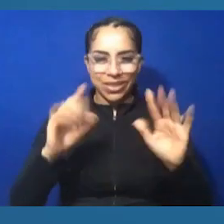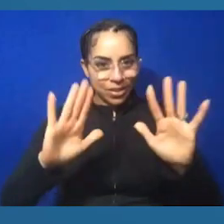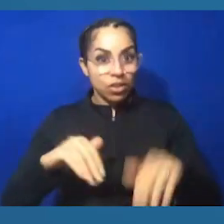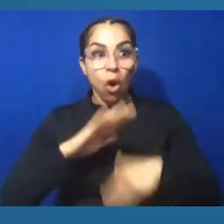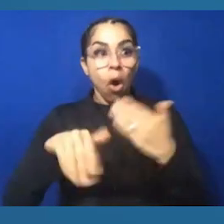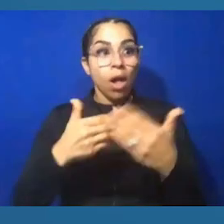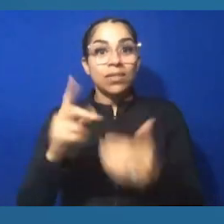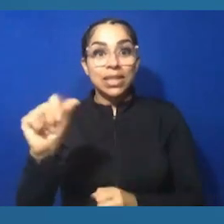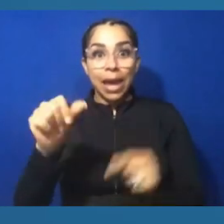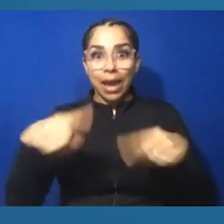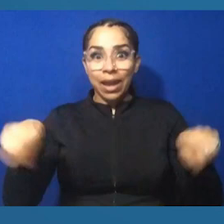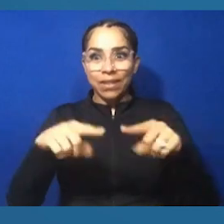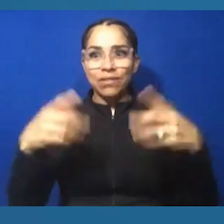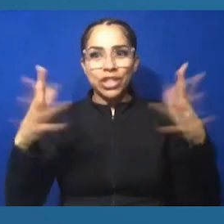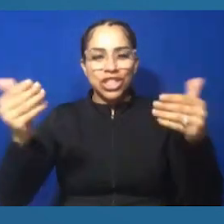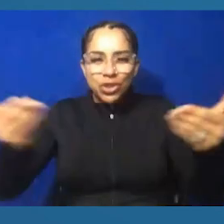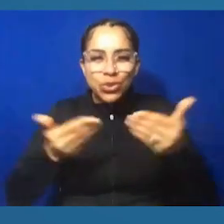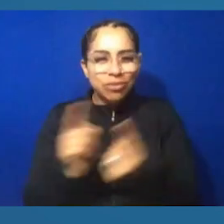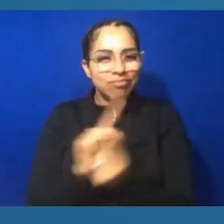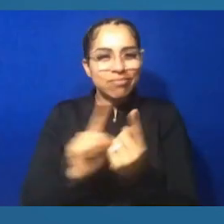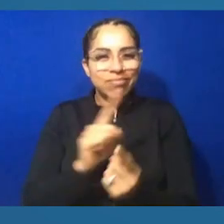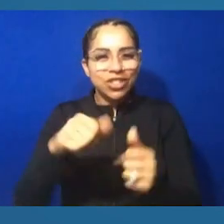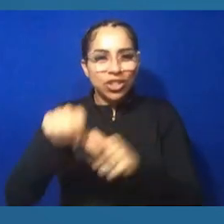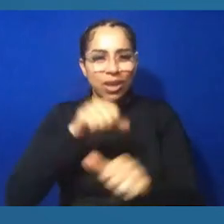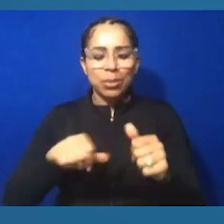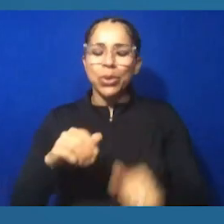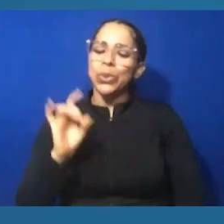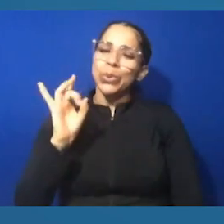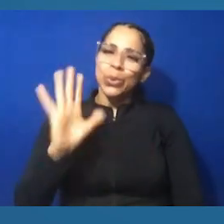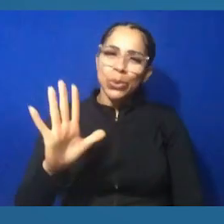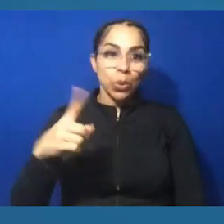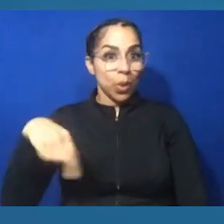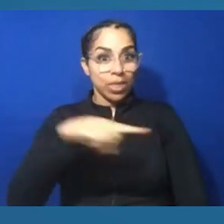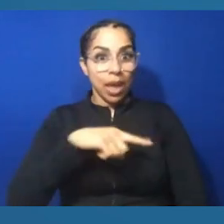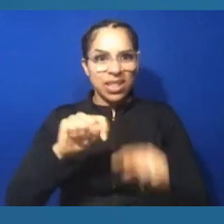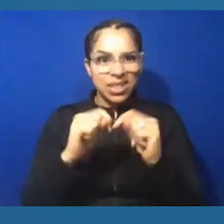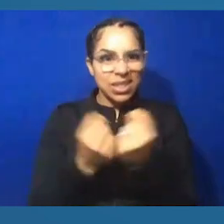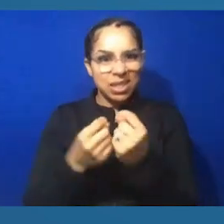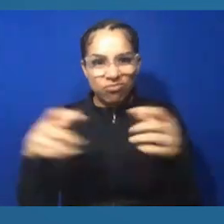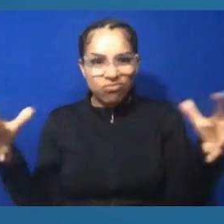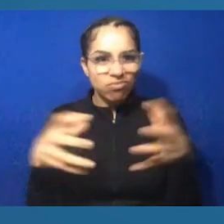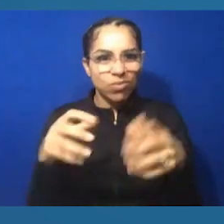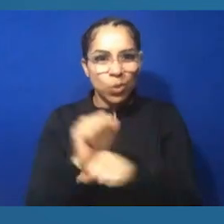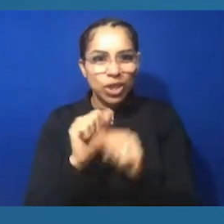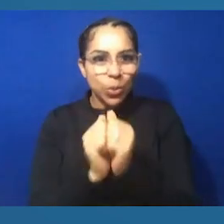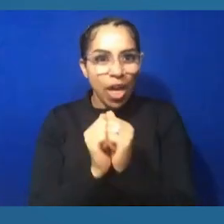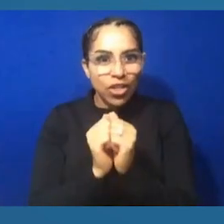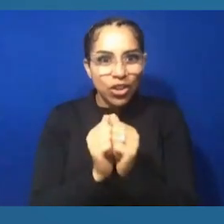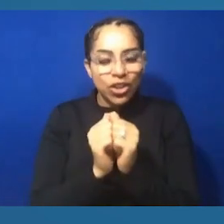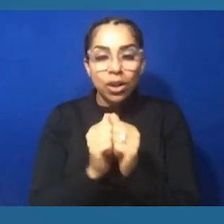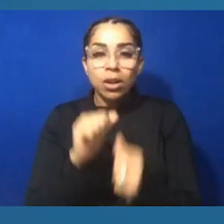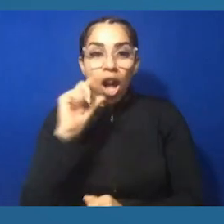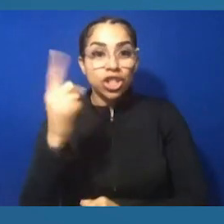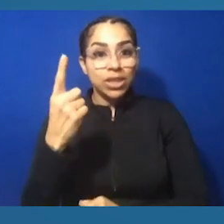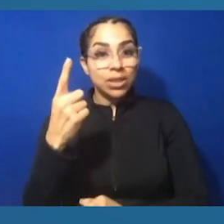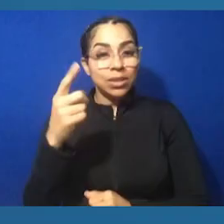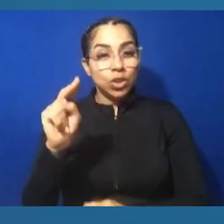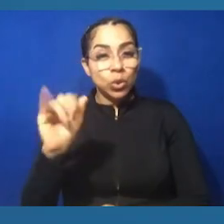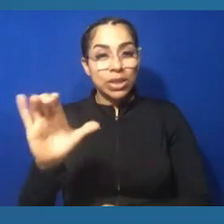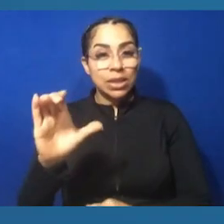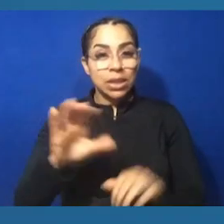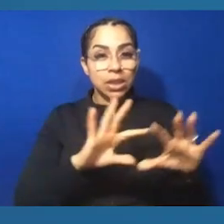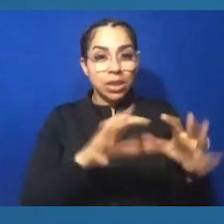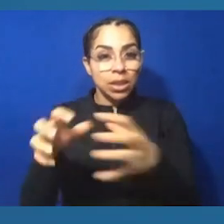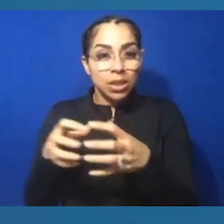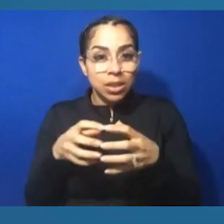my gosh, when they team up together for a cause, not just the boroughs, but also our statewide district attorneys who